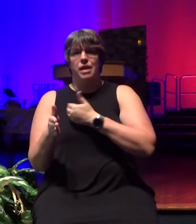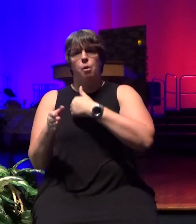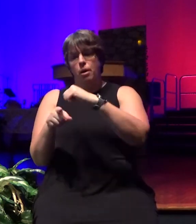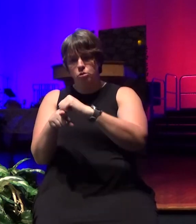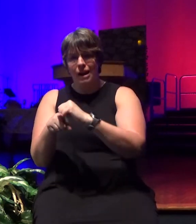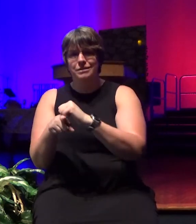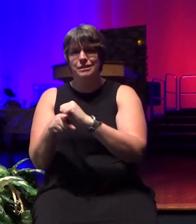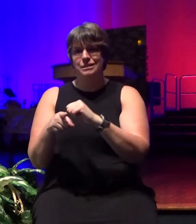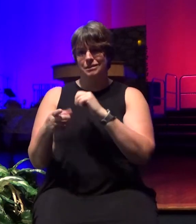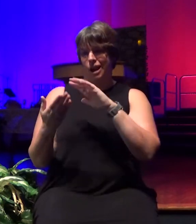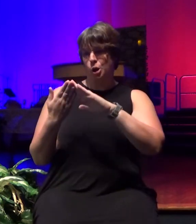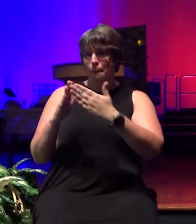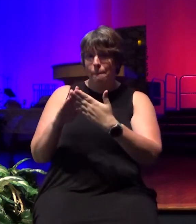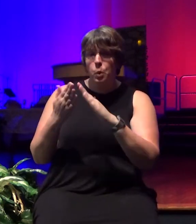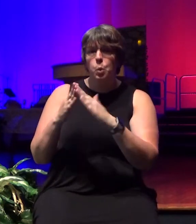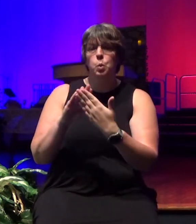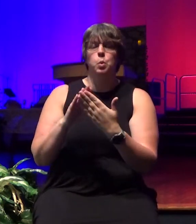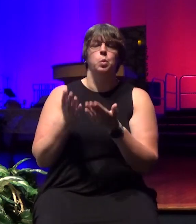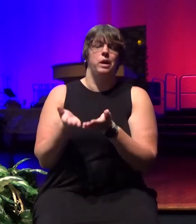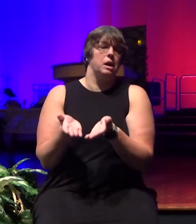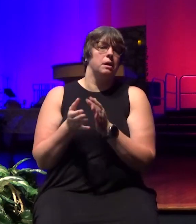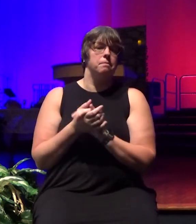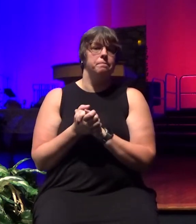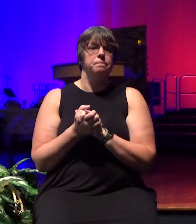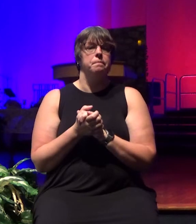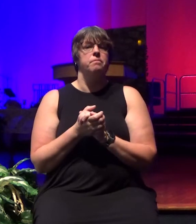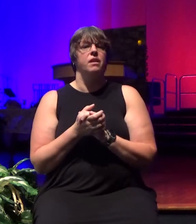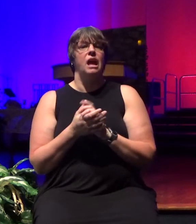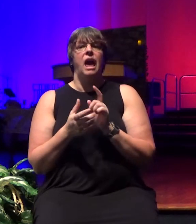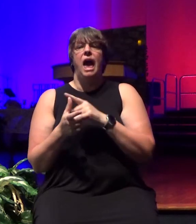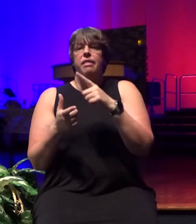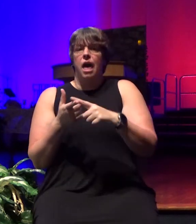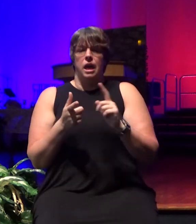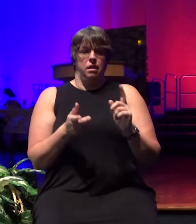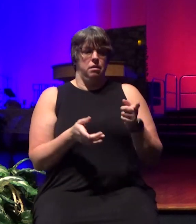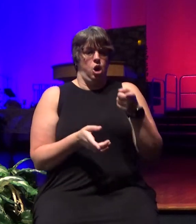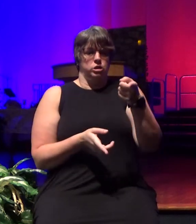to last week. And then there are our values.